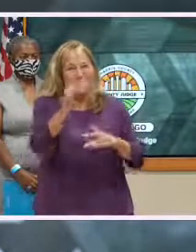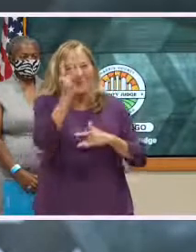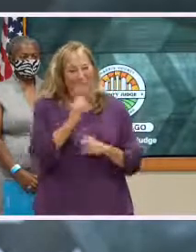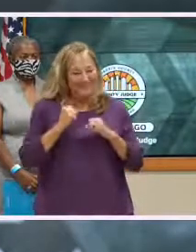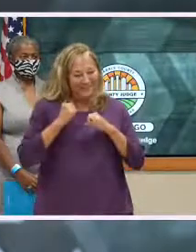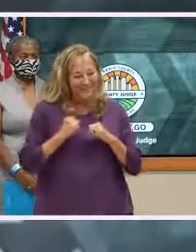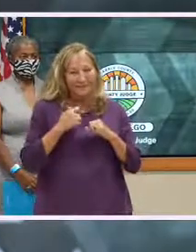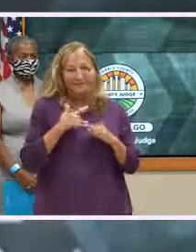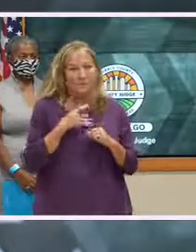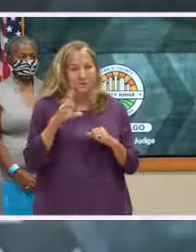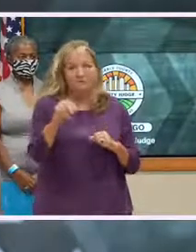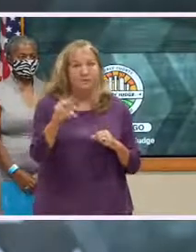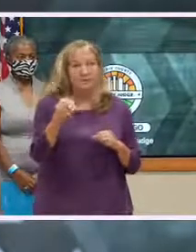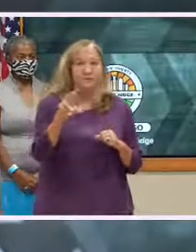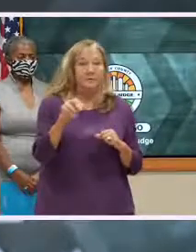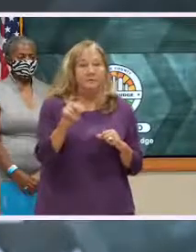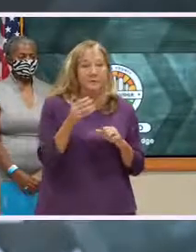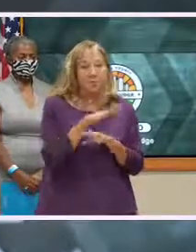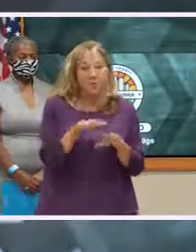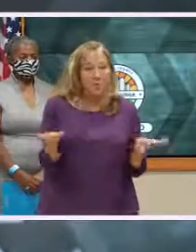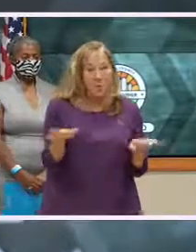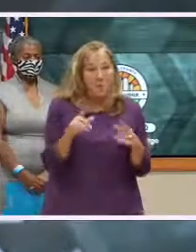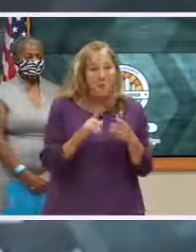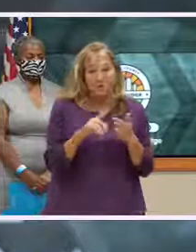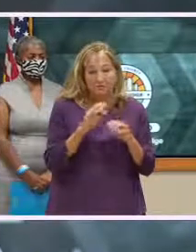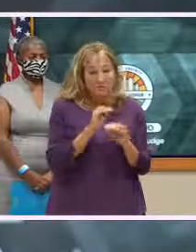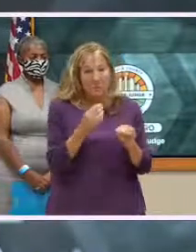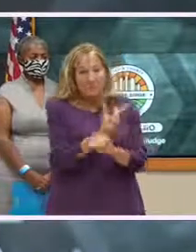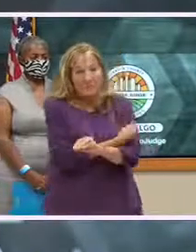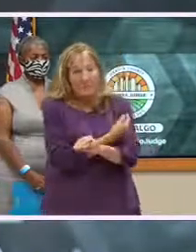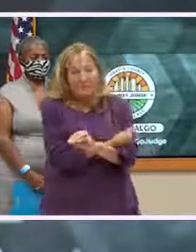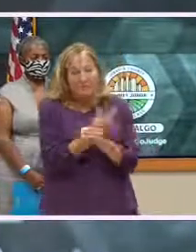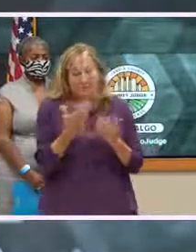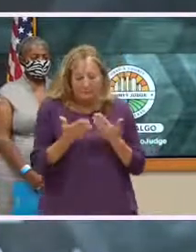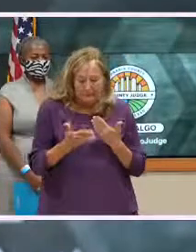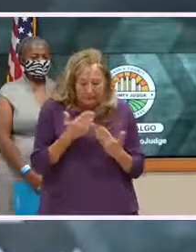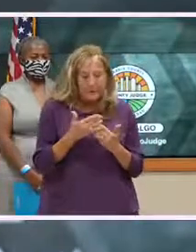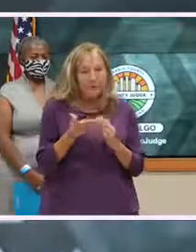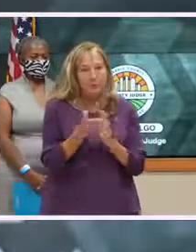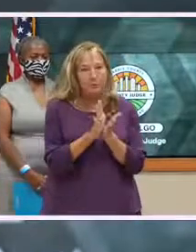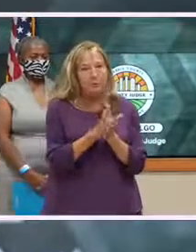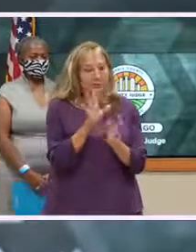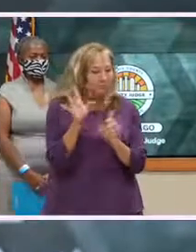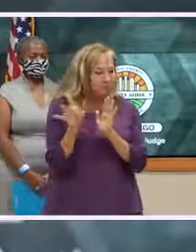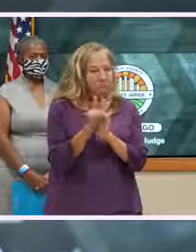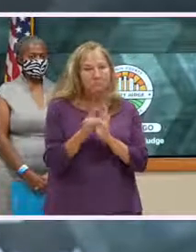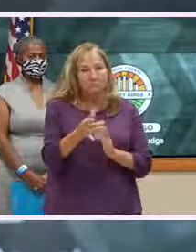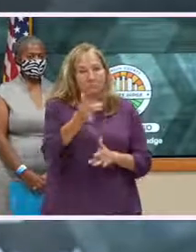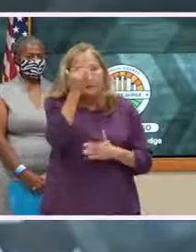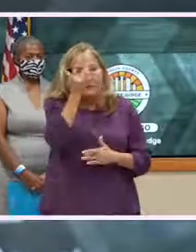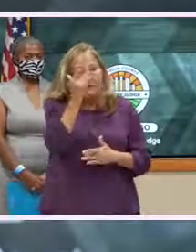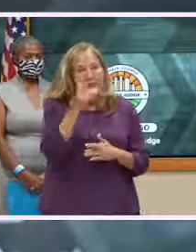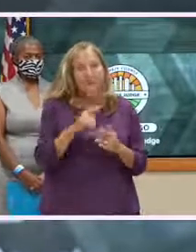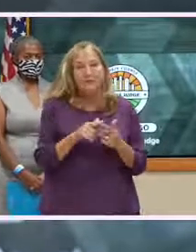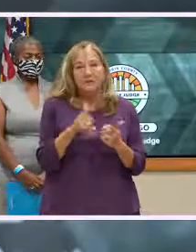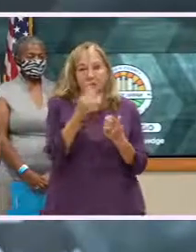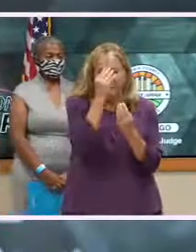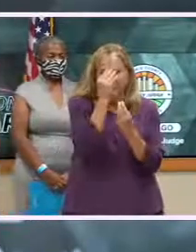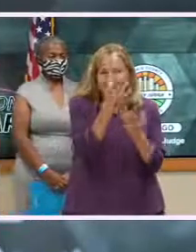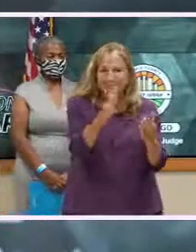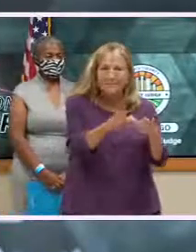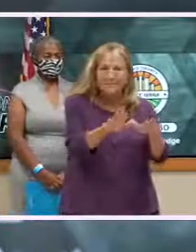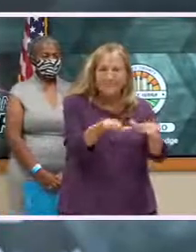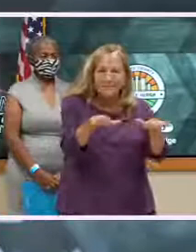how transmissible this virus is. And so I think one of the messages for today is it's still not too late to get